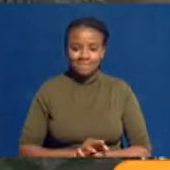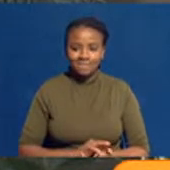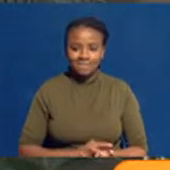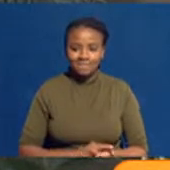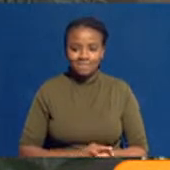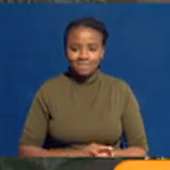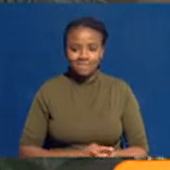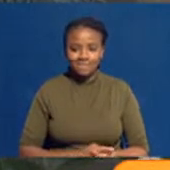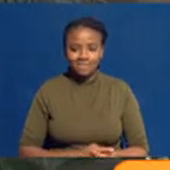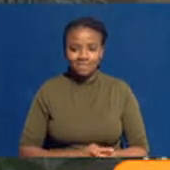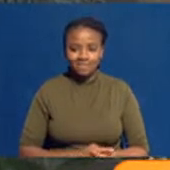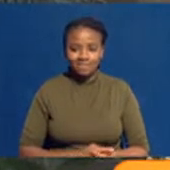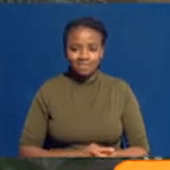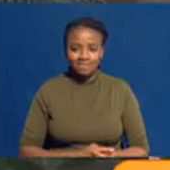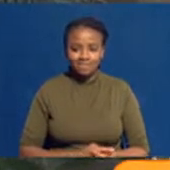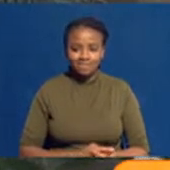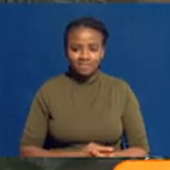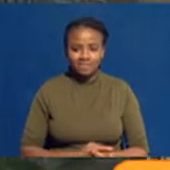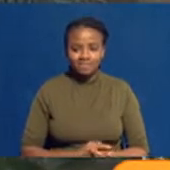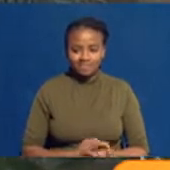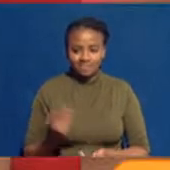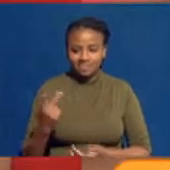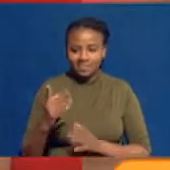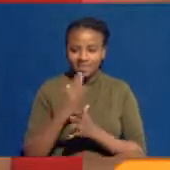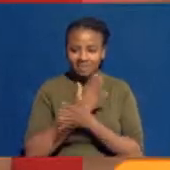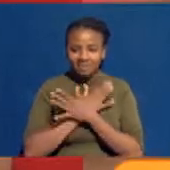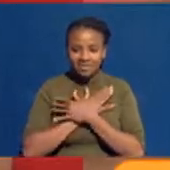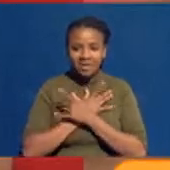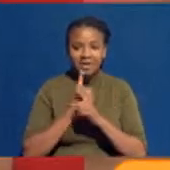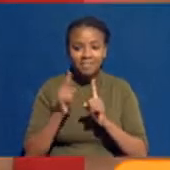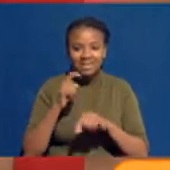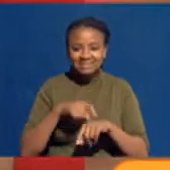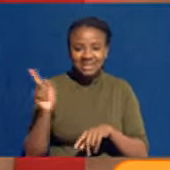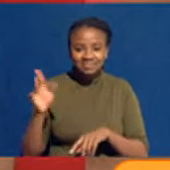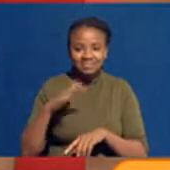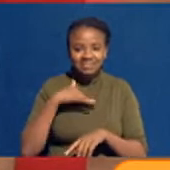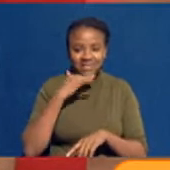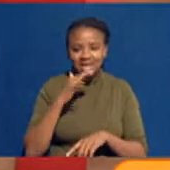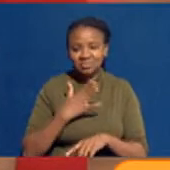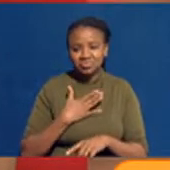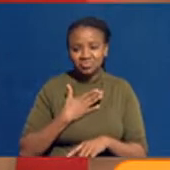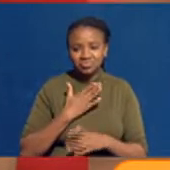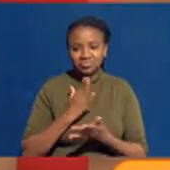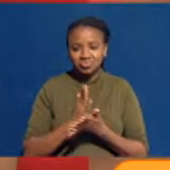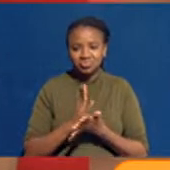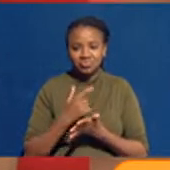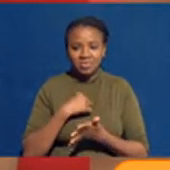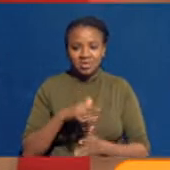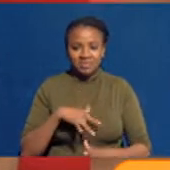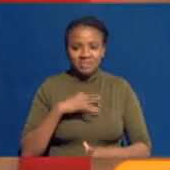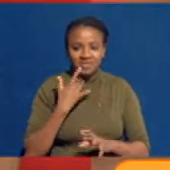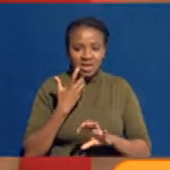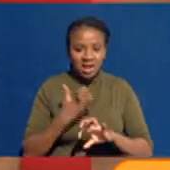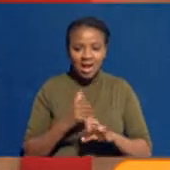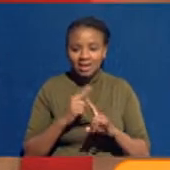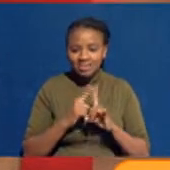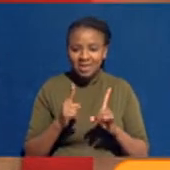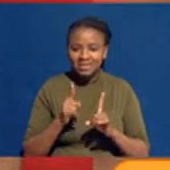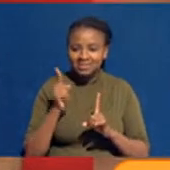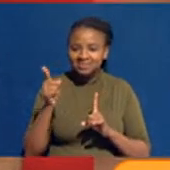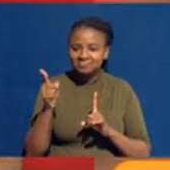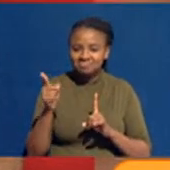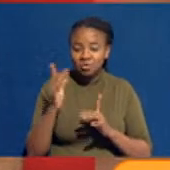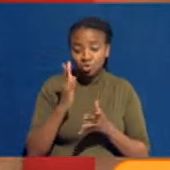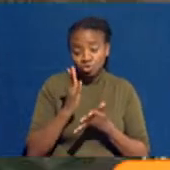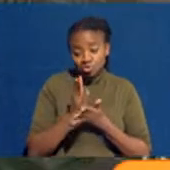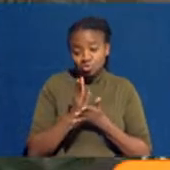And, you know, losing her this year was just very, very difficult. What was amazing about her, yes, her